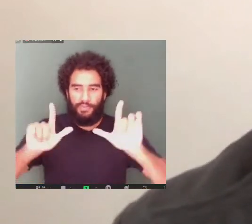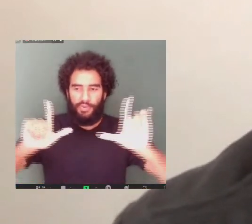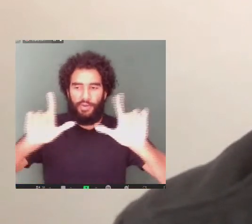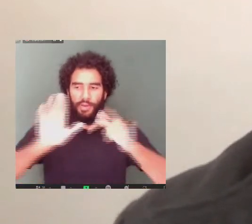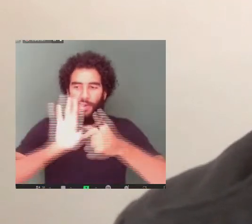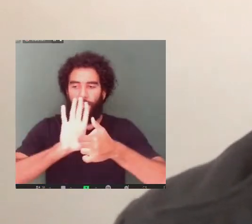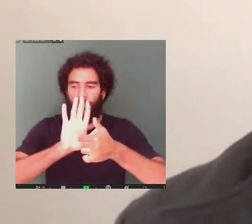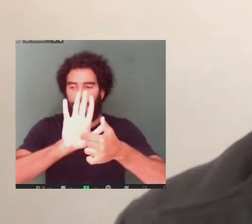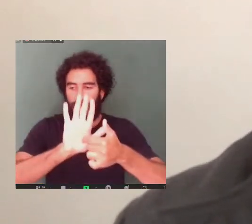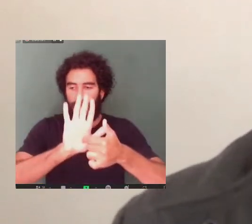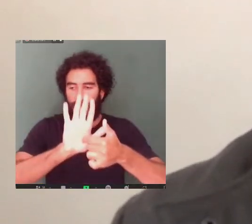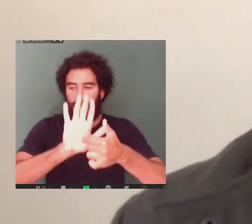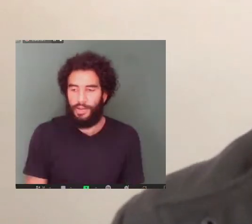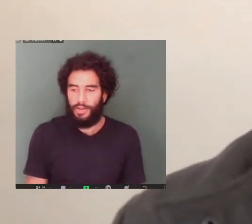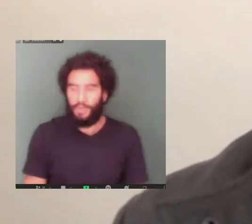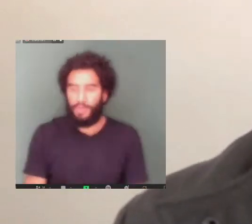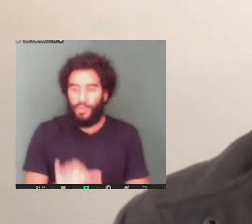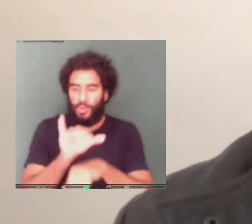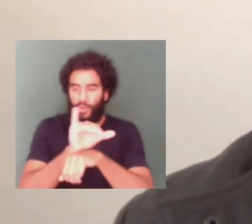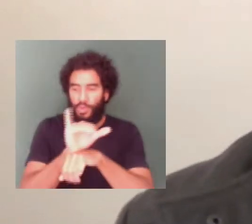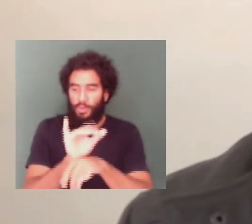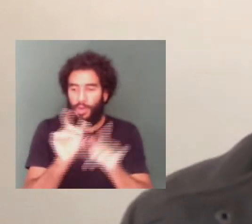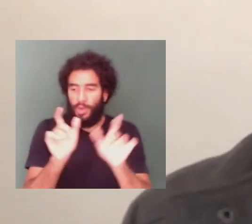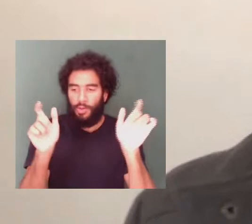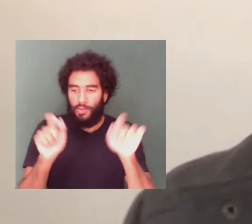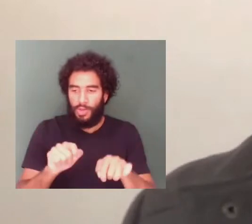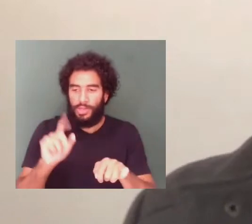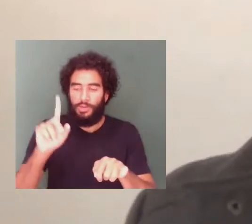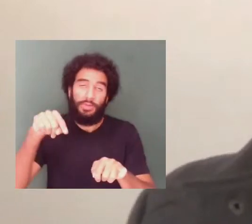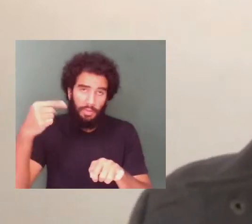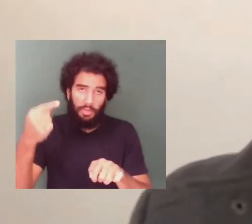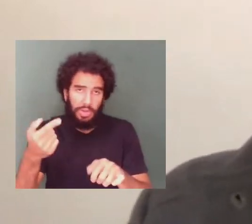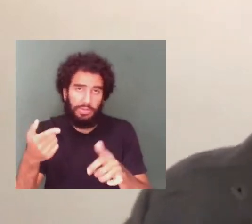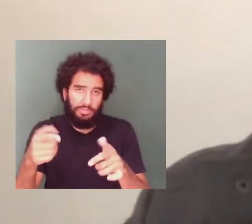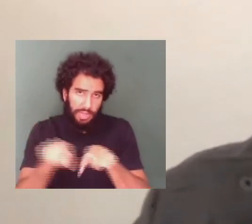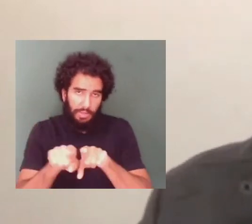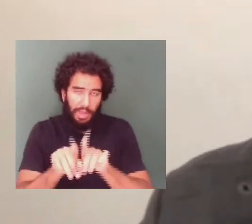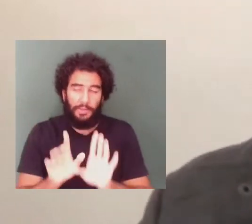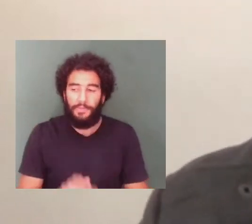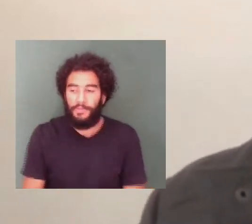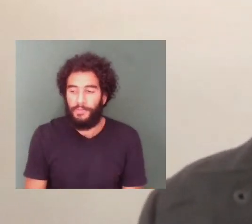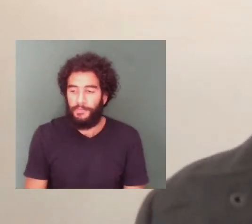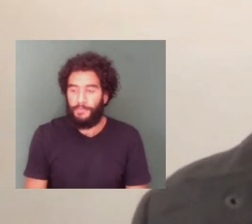in our screen, in our YouTube